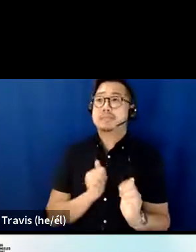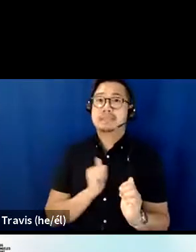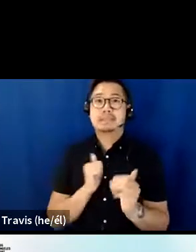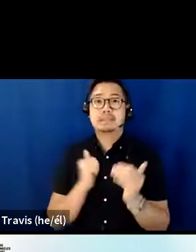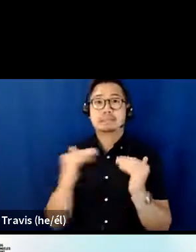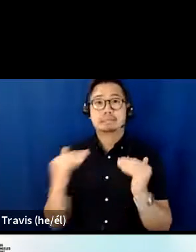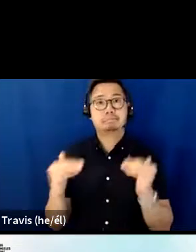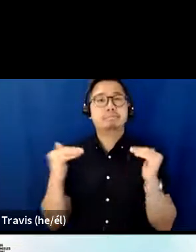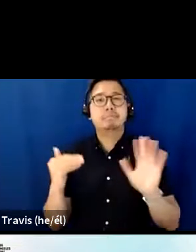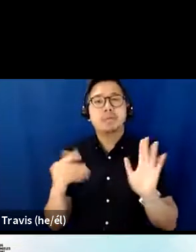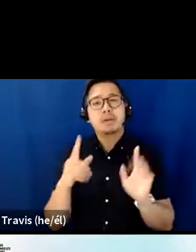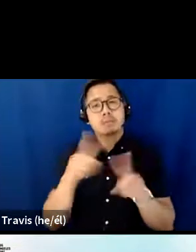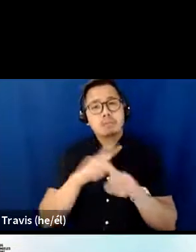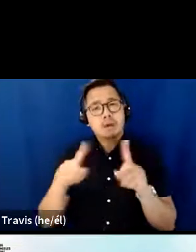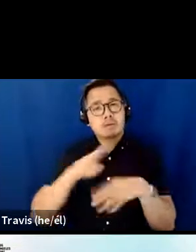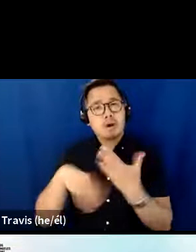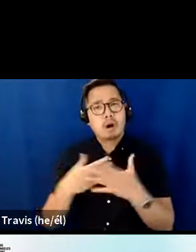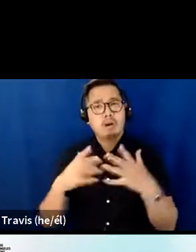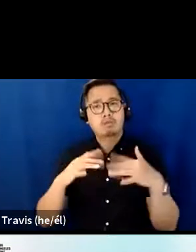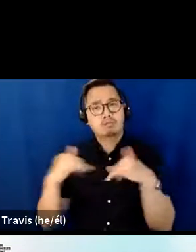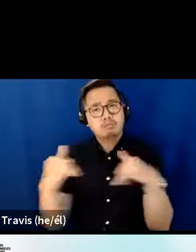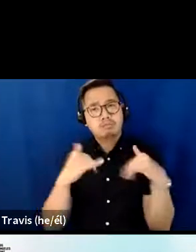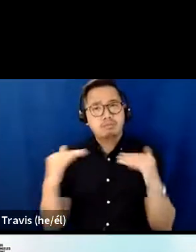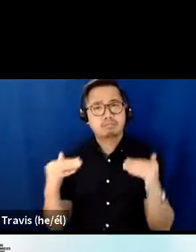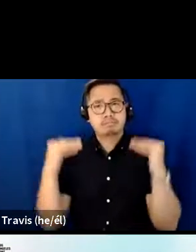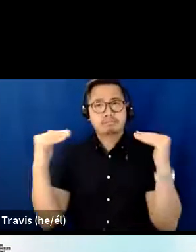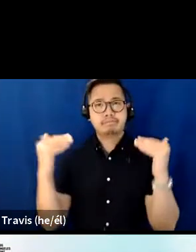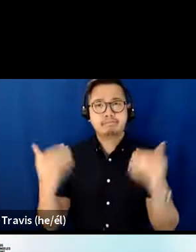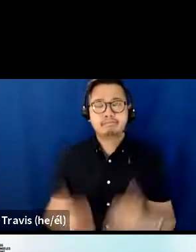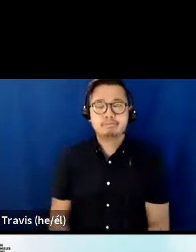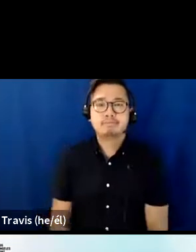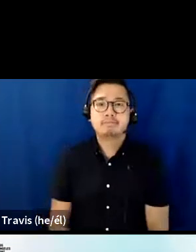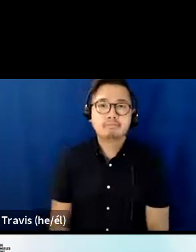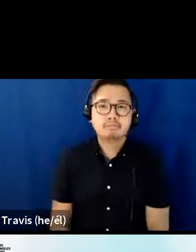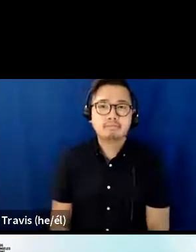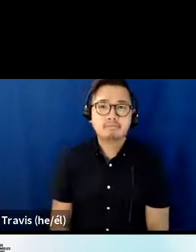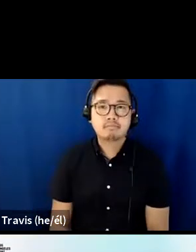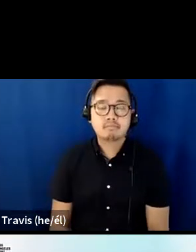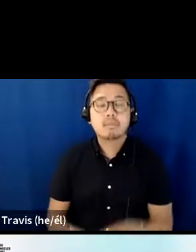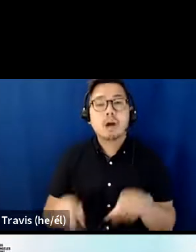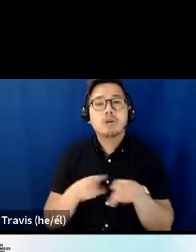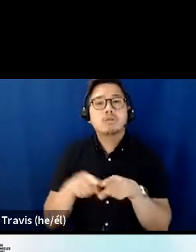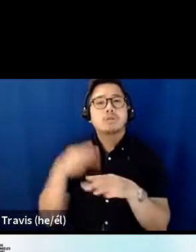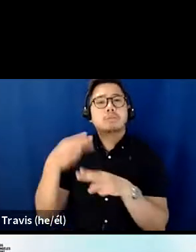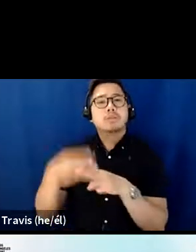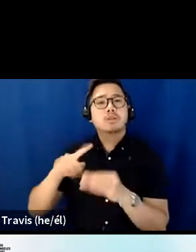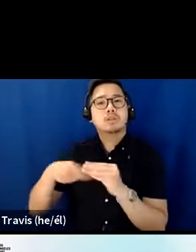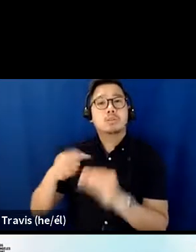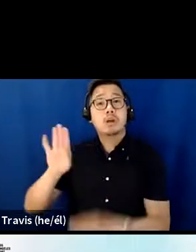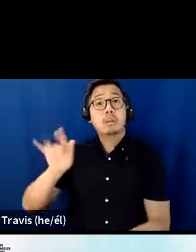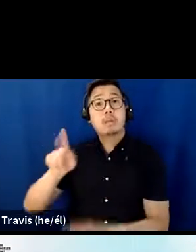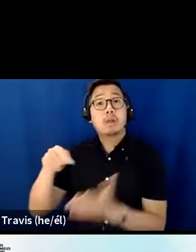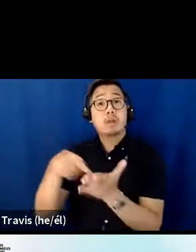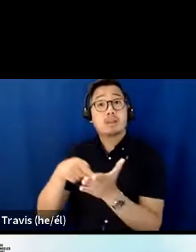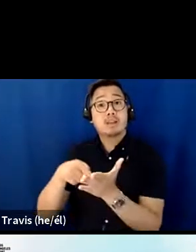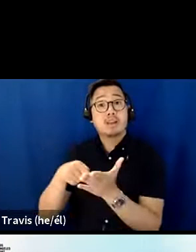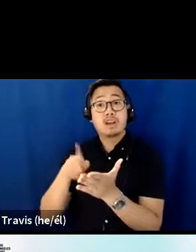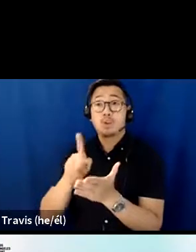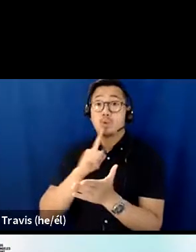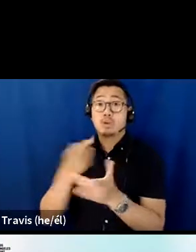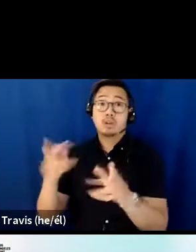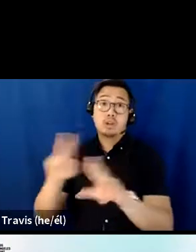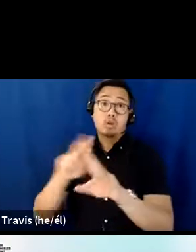So that's what I want to say. And then, Vann, what you said earlier about the bill, I'm waiting for that stamp in